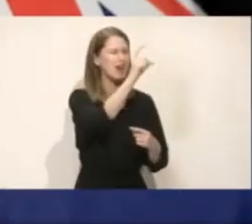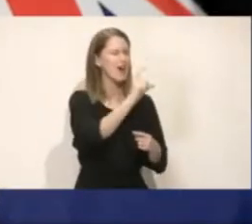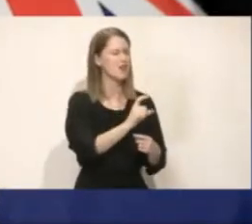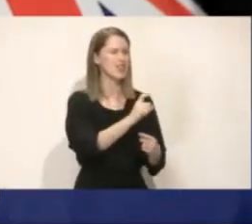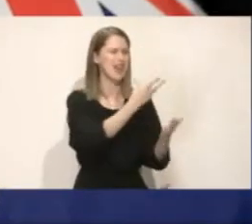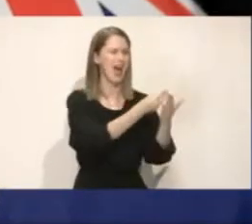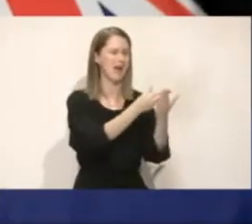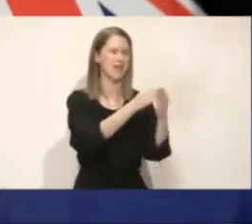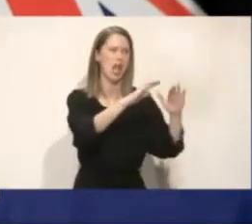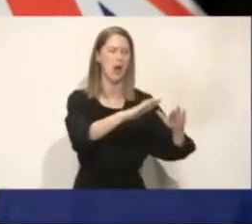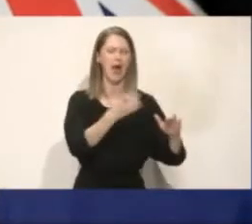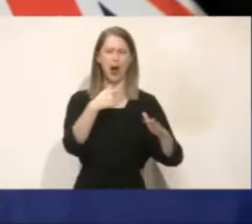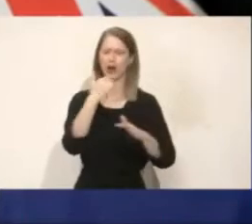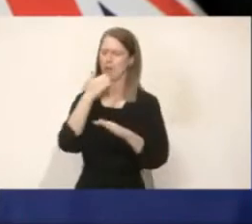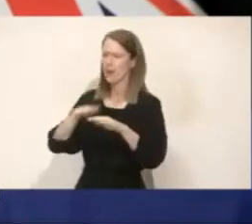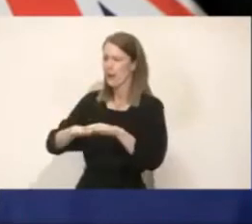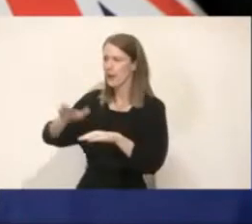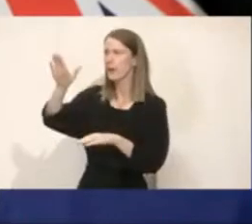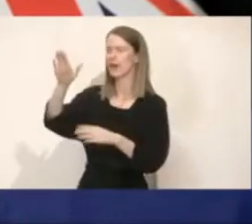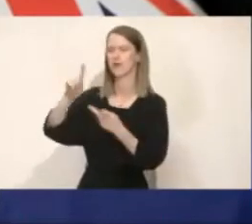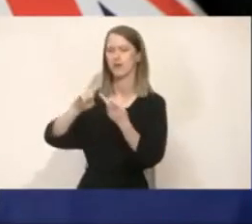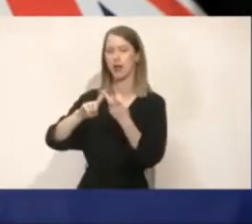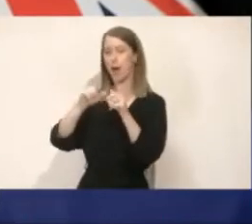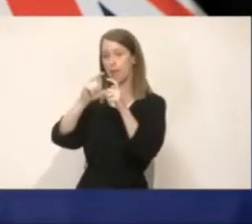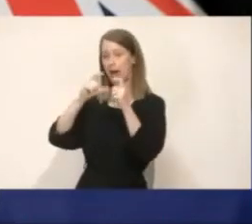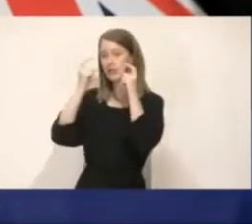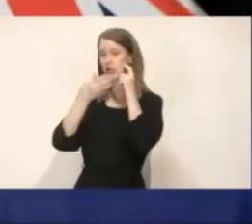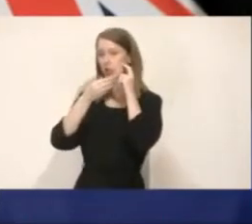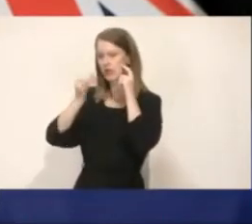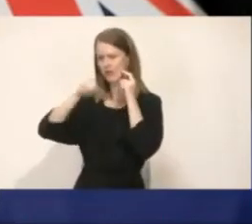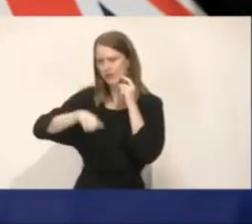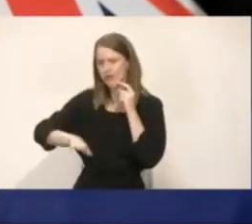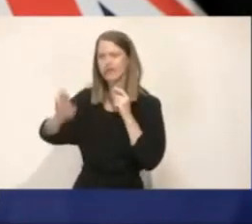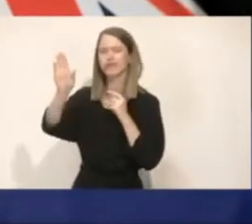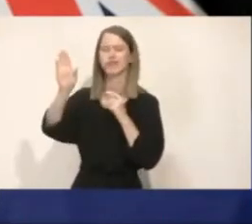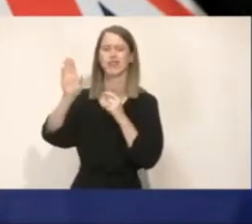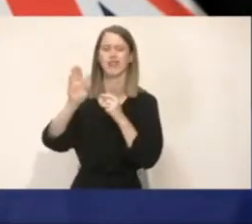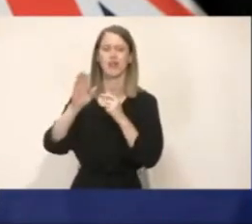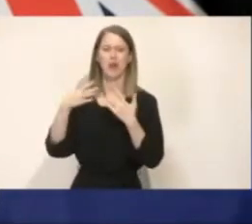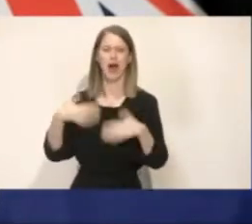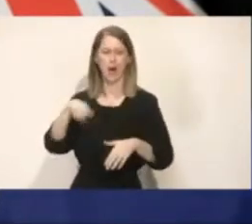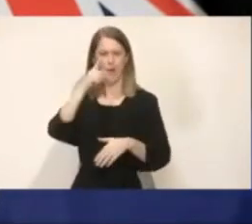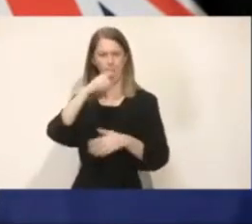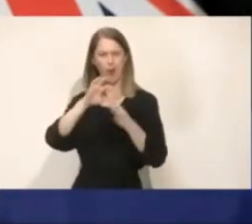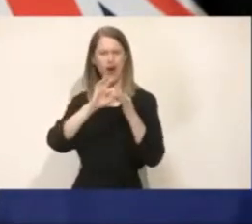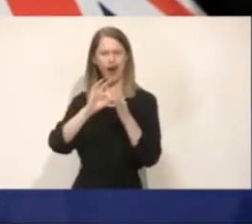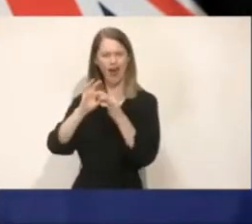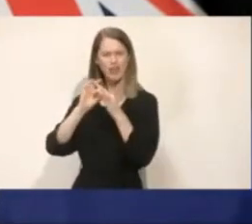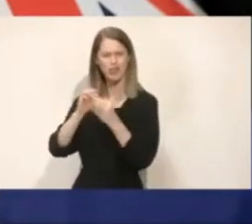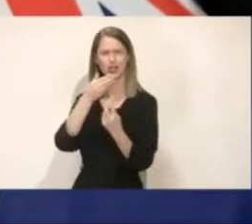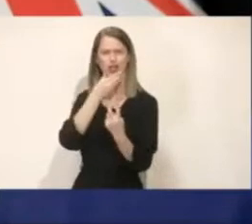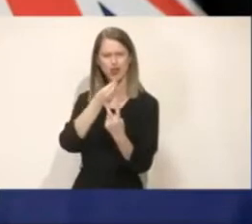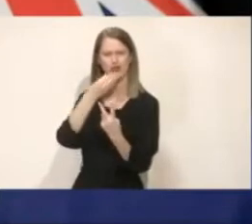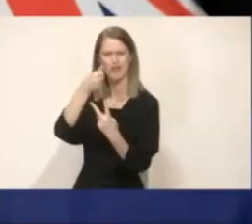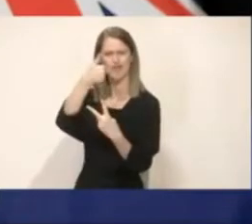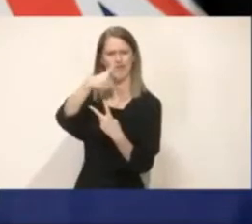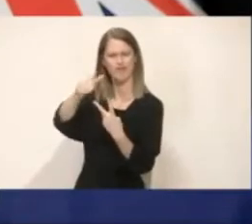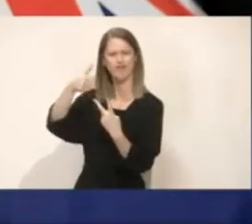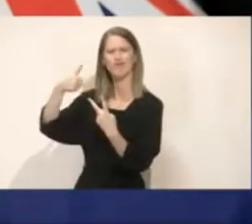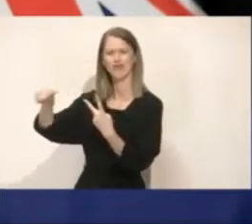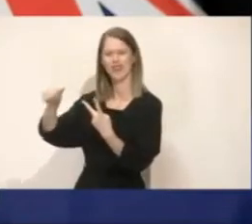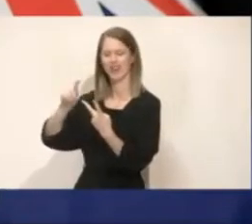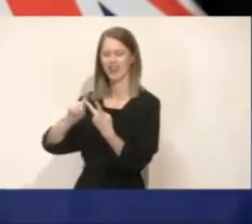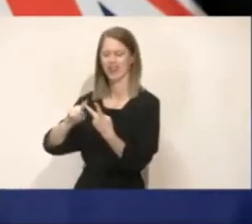apps, as well as the mask uptake and the level of, again, engagement around that, I think, to me, that shows